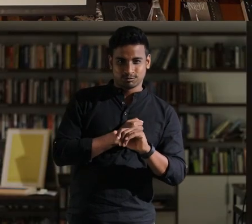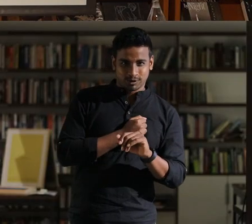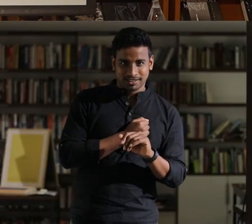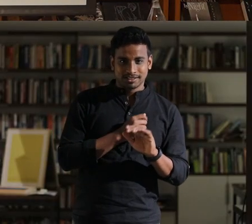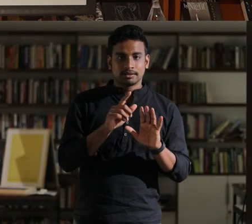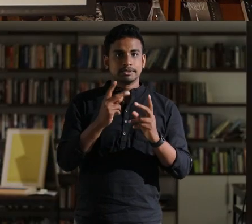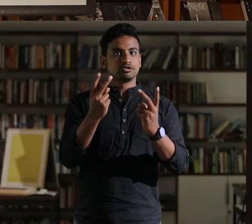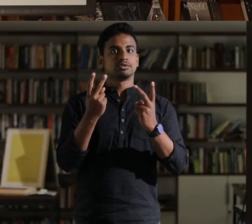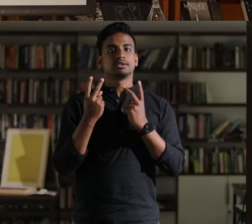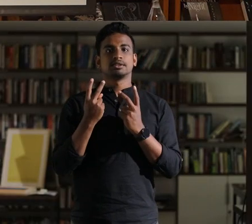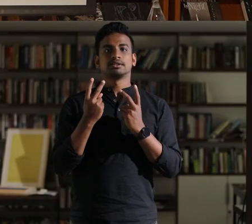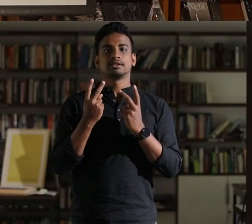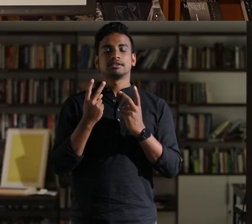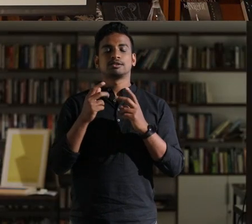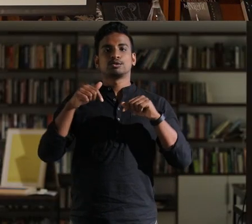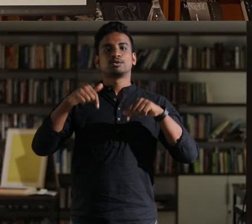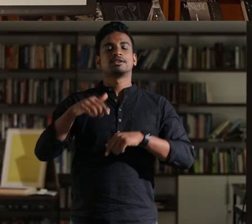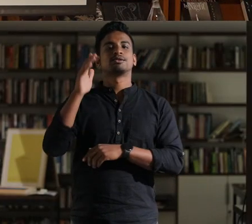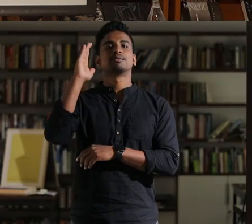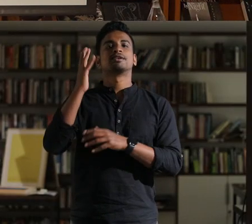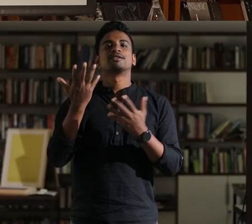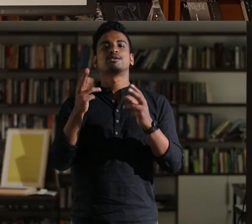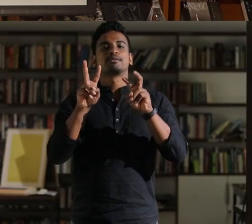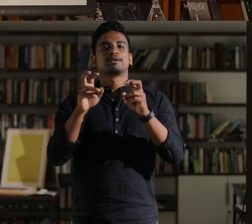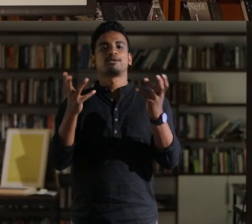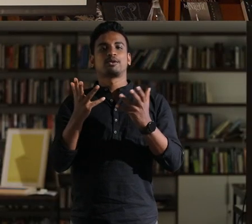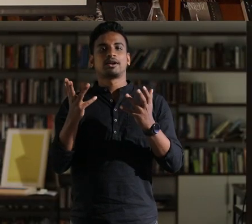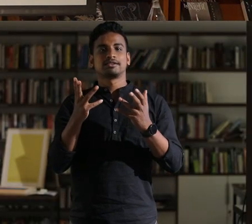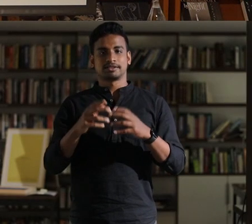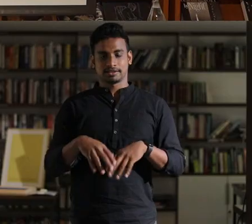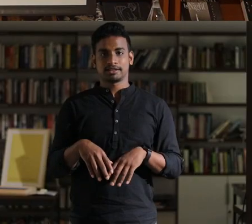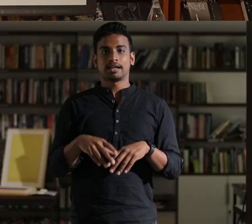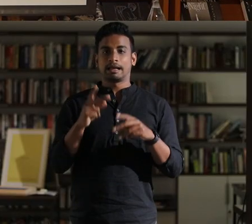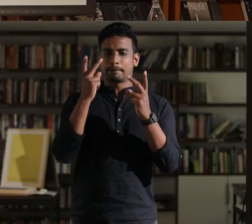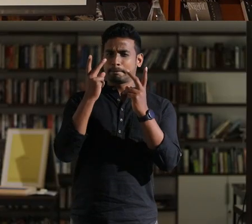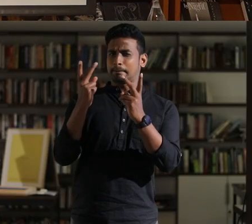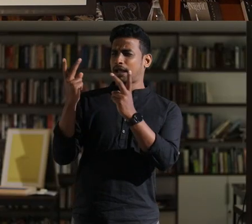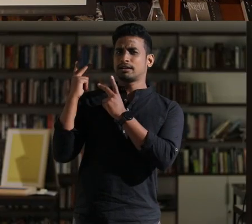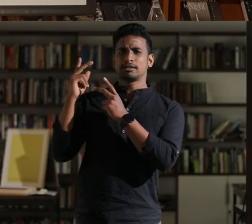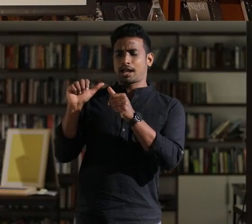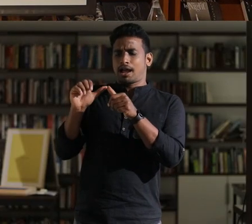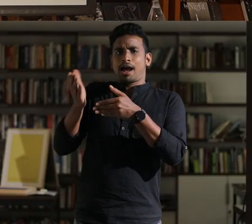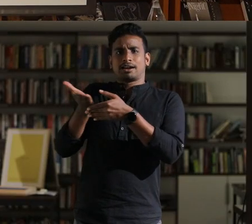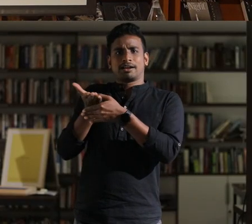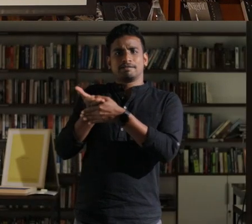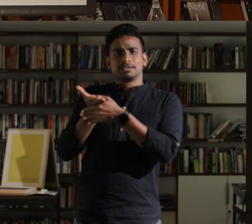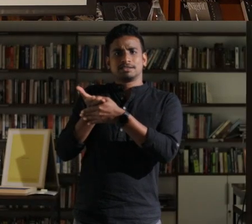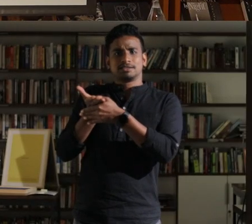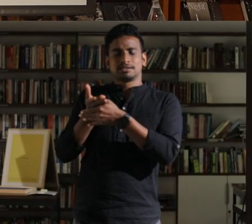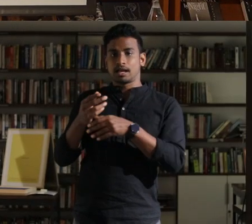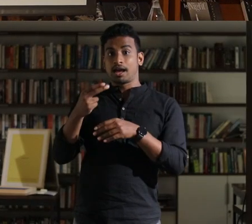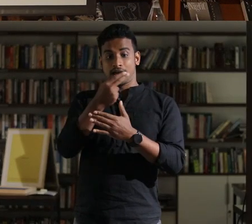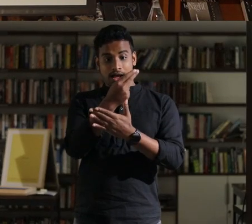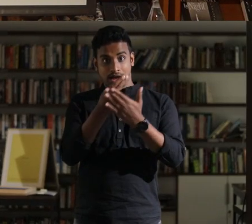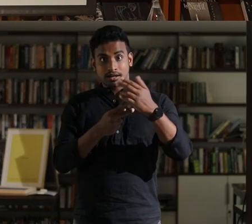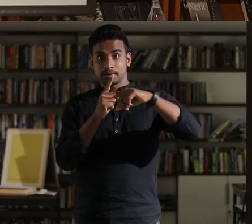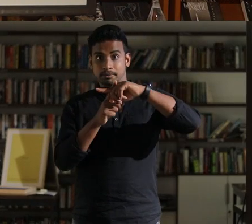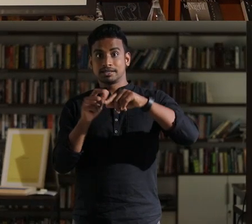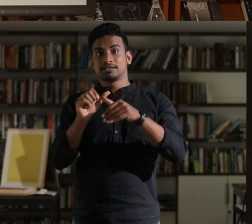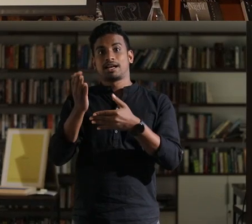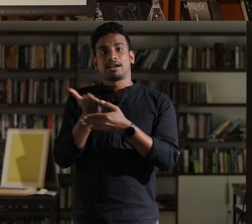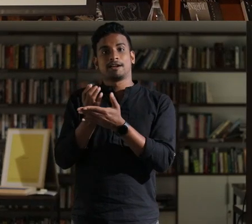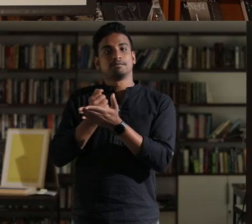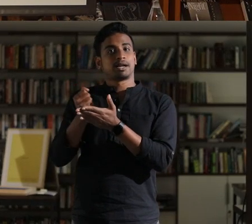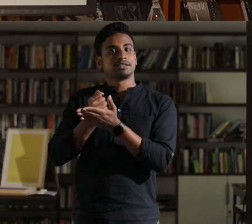as you can see, today's session is titled Relooking at Archives, Arts and Archival Practices with Surajit